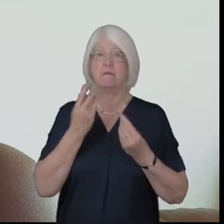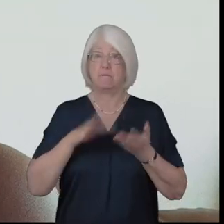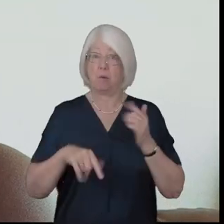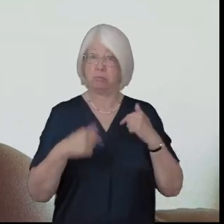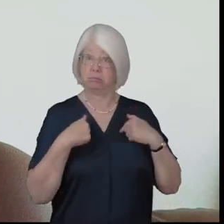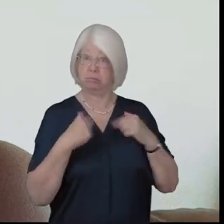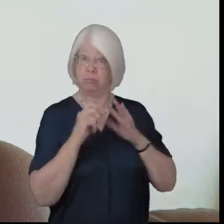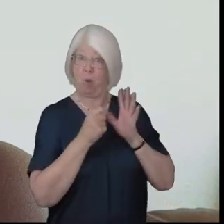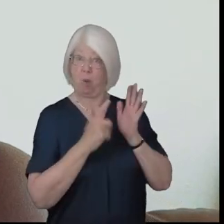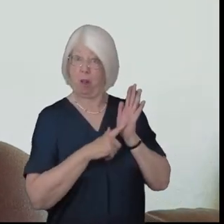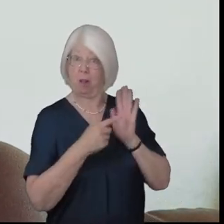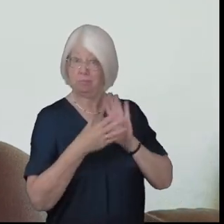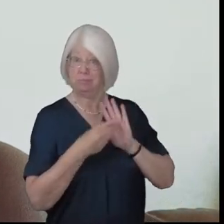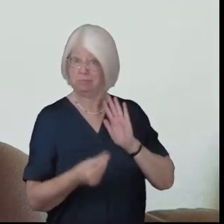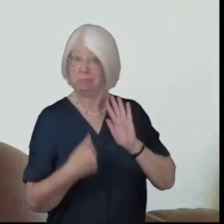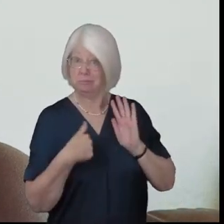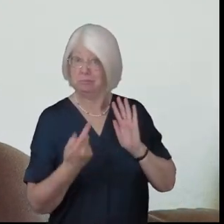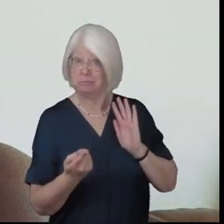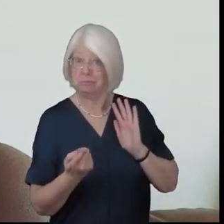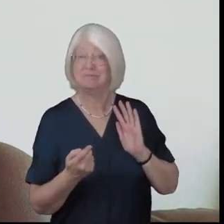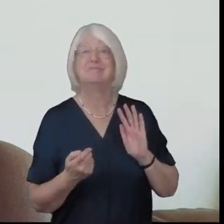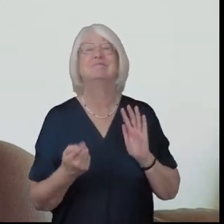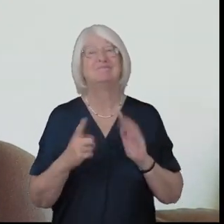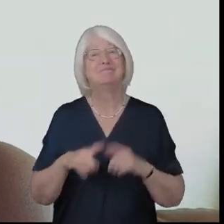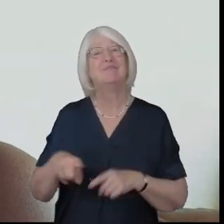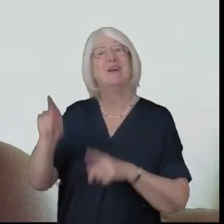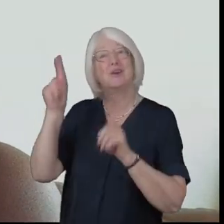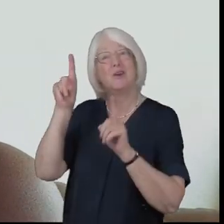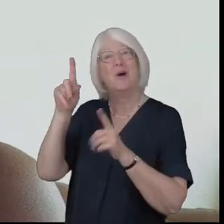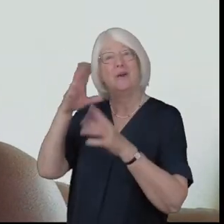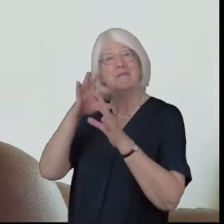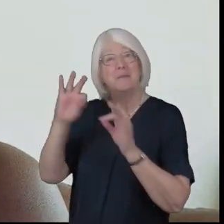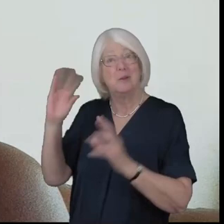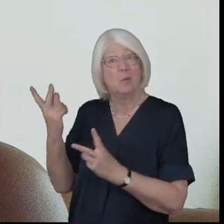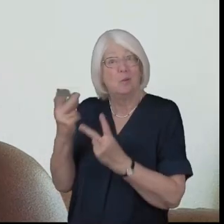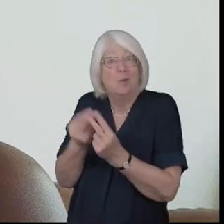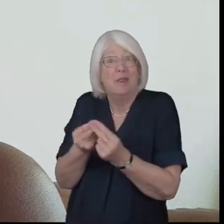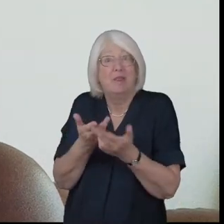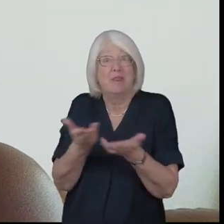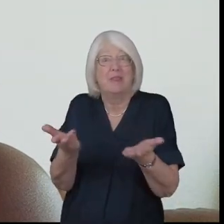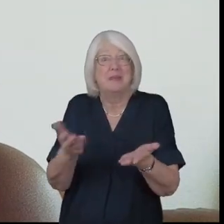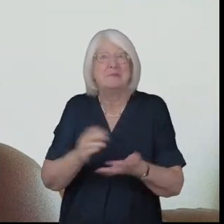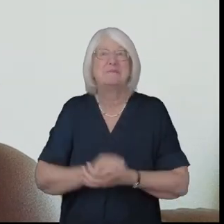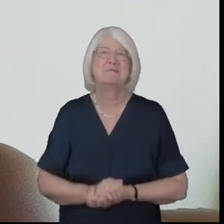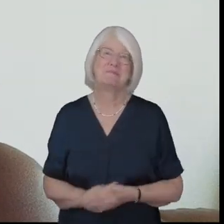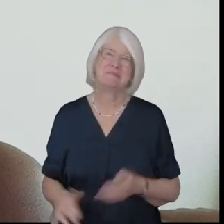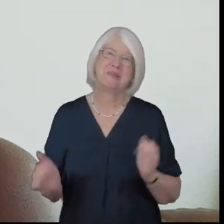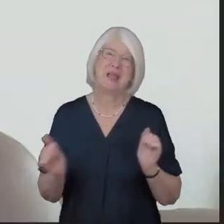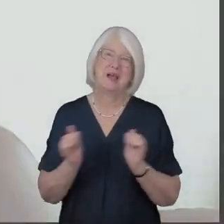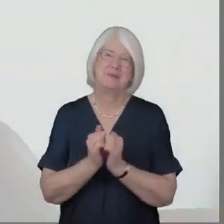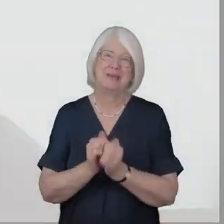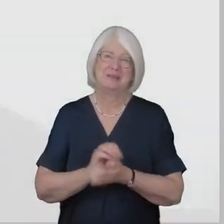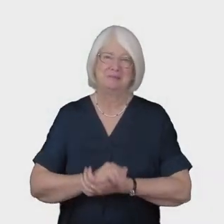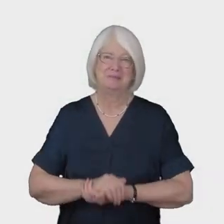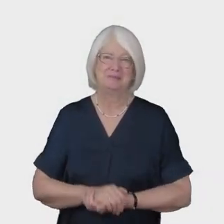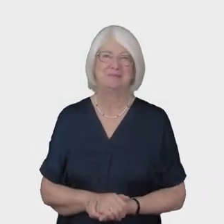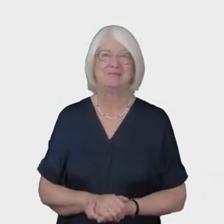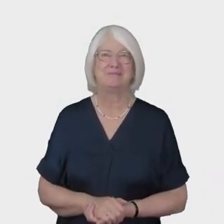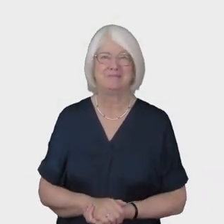me and the God of peace will be with you Amen